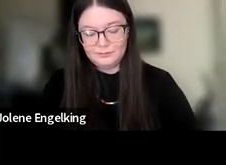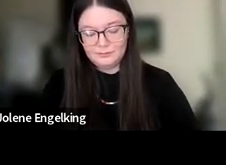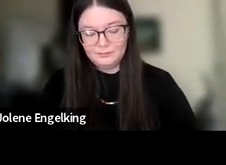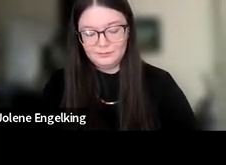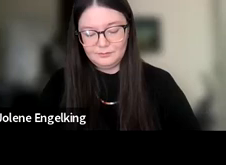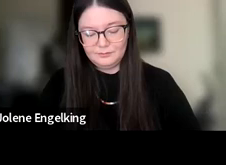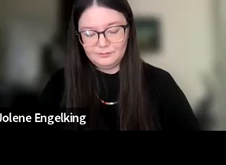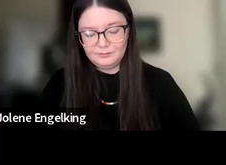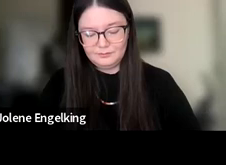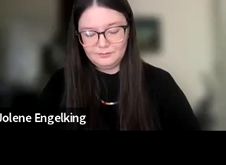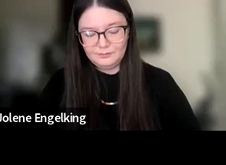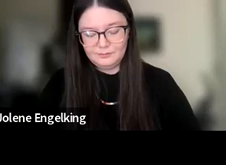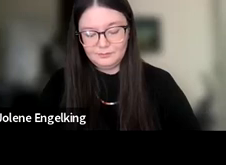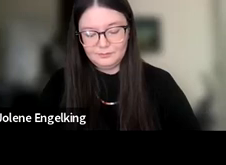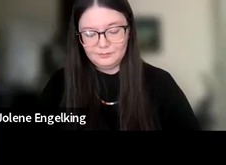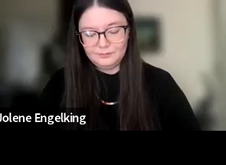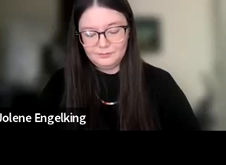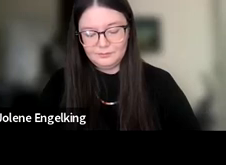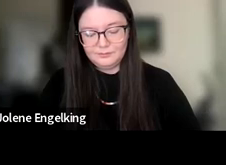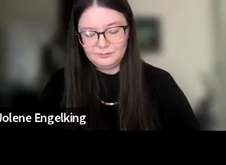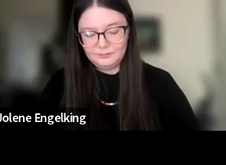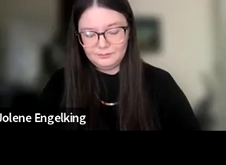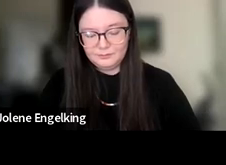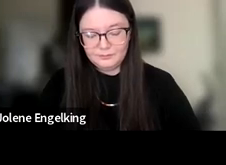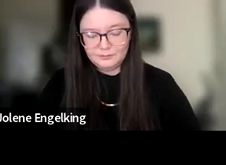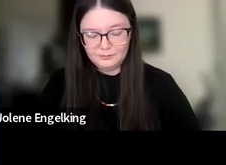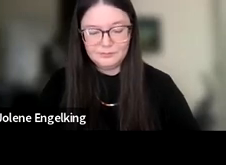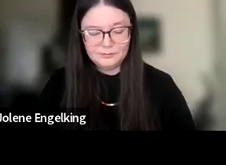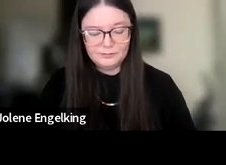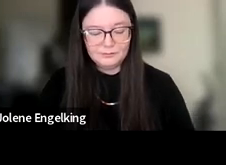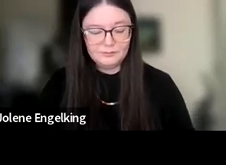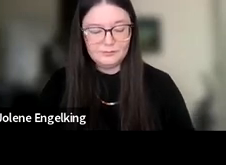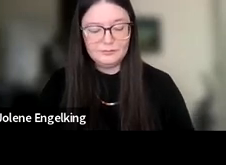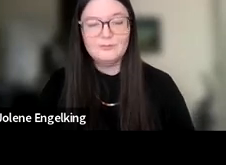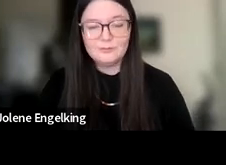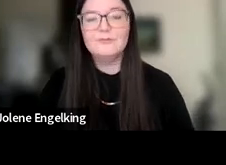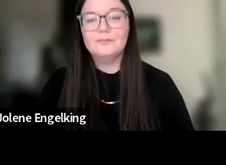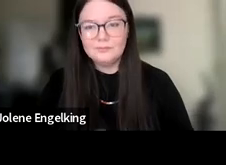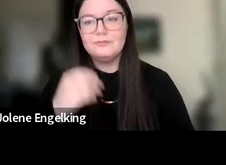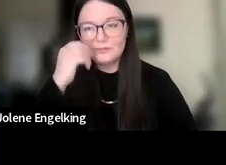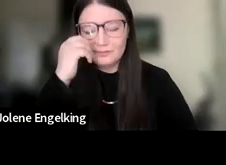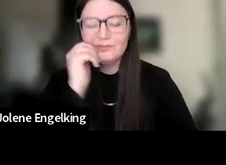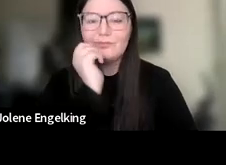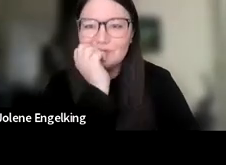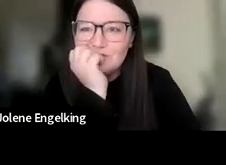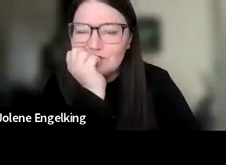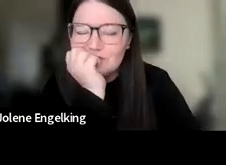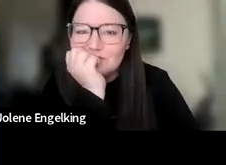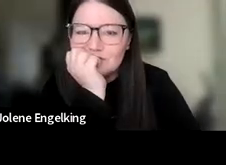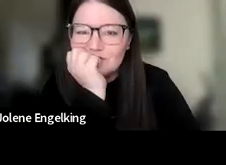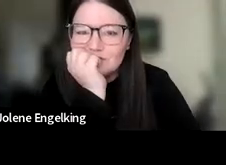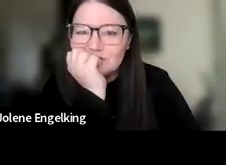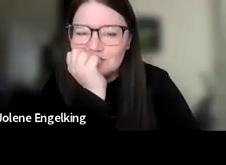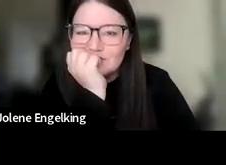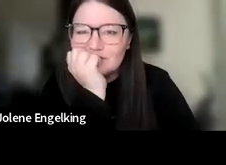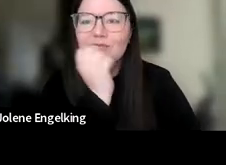advocacy services, as well as increasing the investments in tribal specific services, as well as culturally